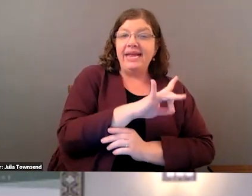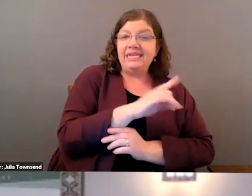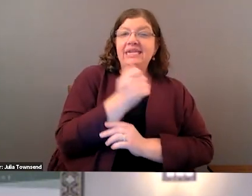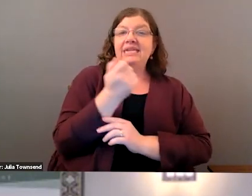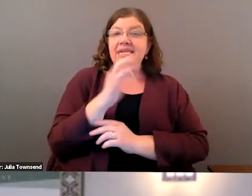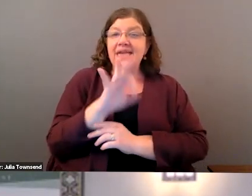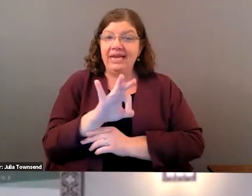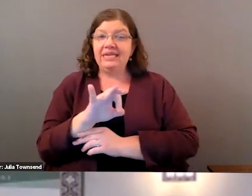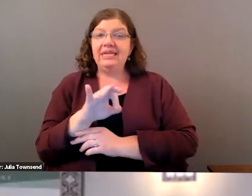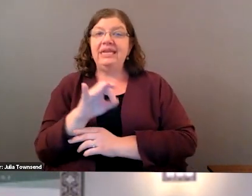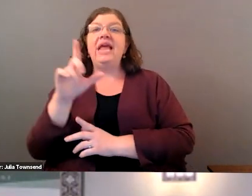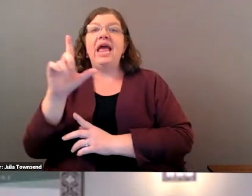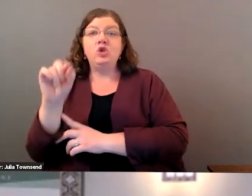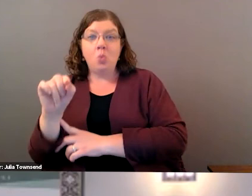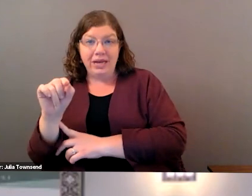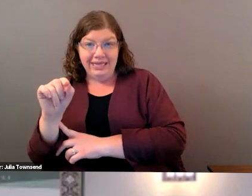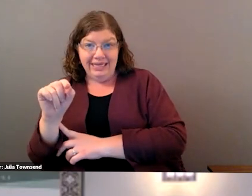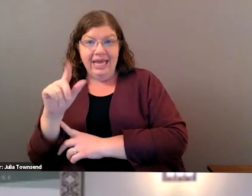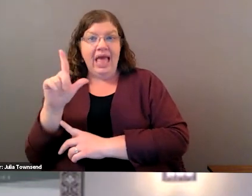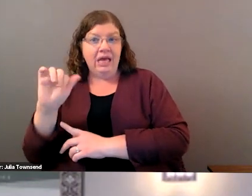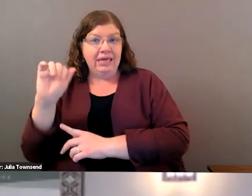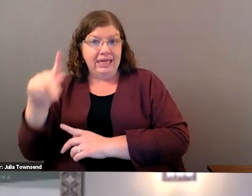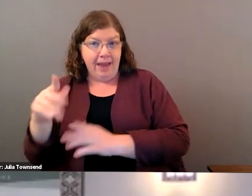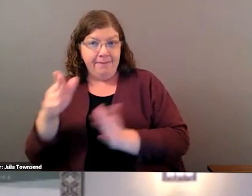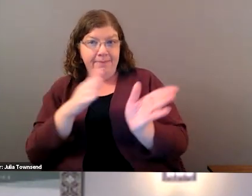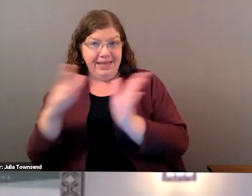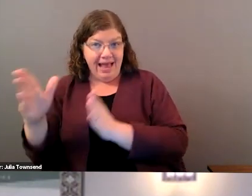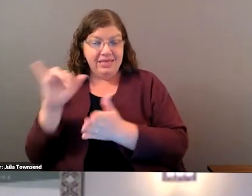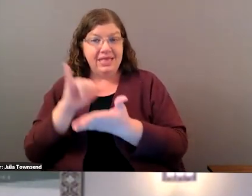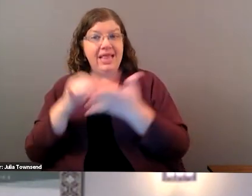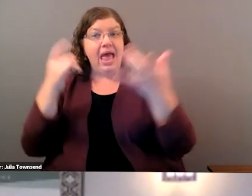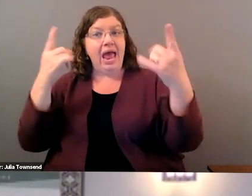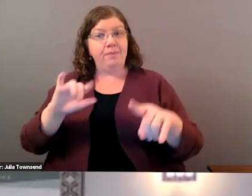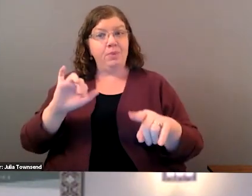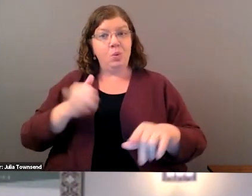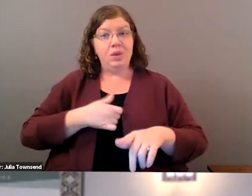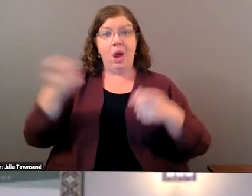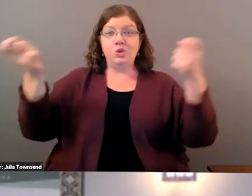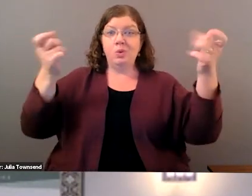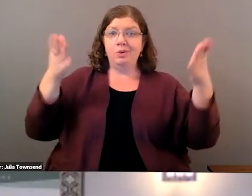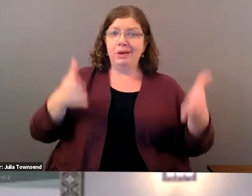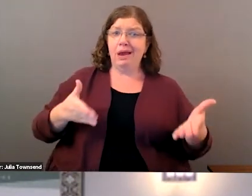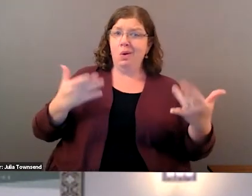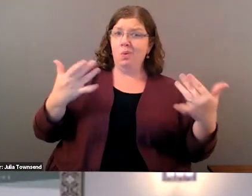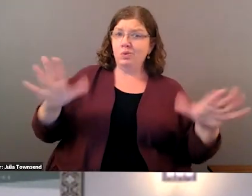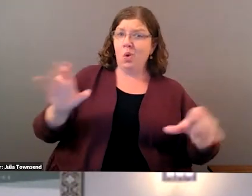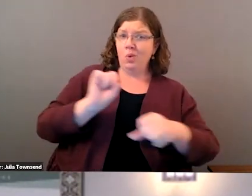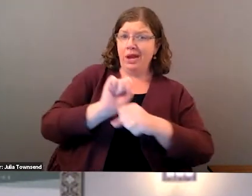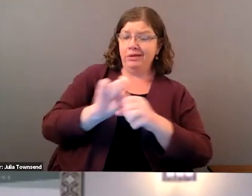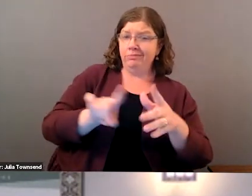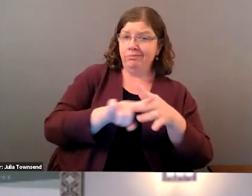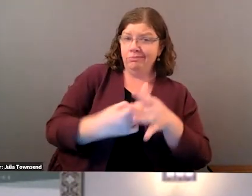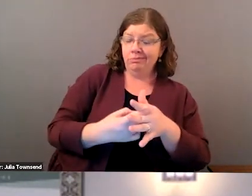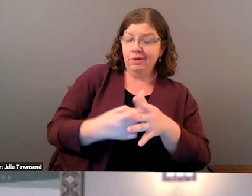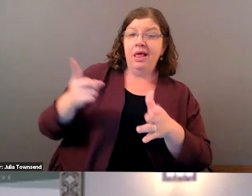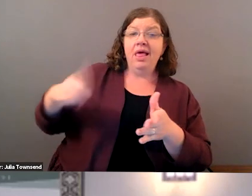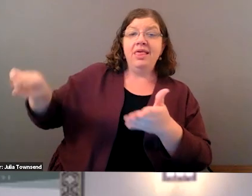plans. And this happened when our superintendent was on duty. They failed